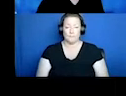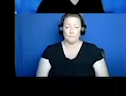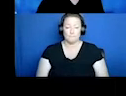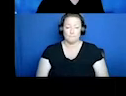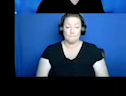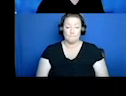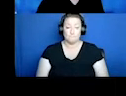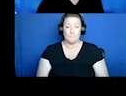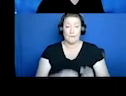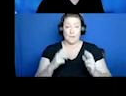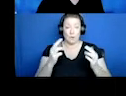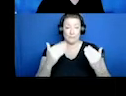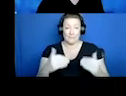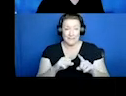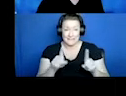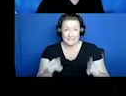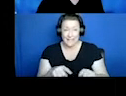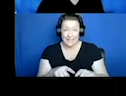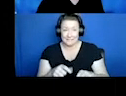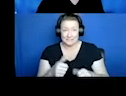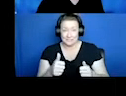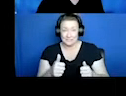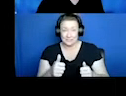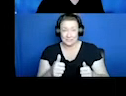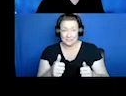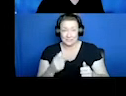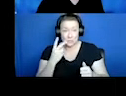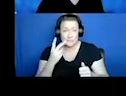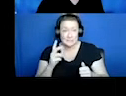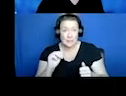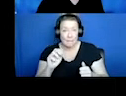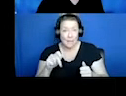Okay, hopefully I went to the next slide. Do you see a map?